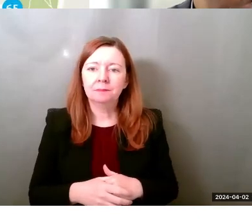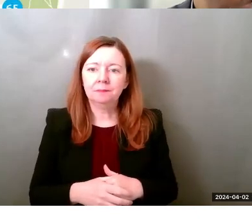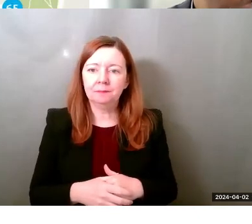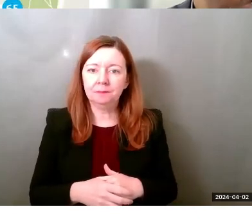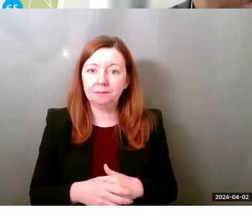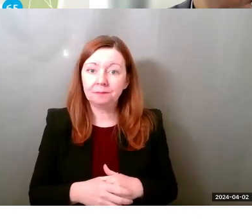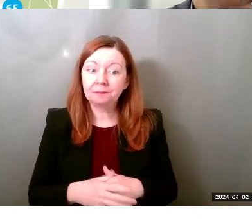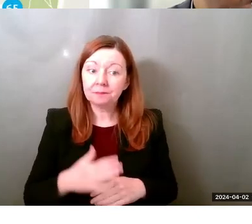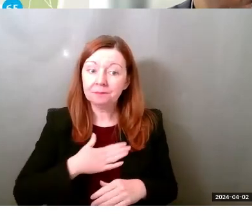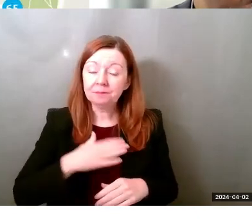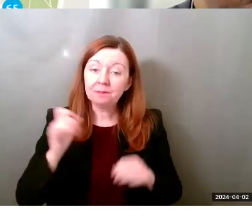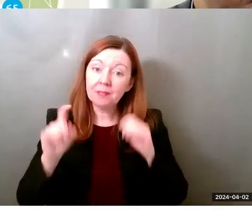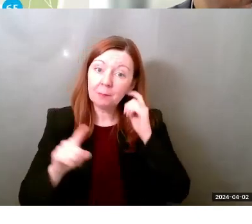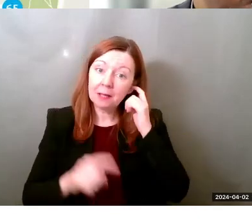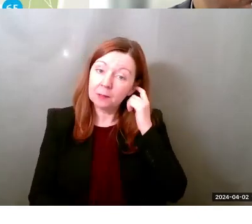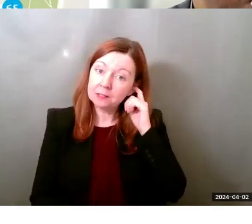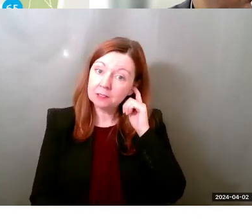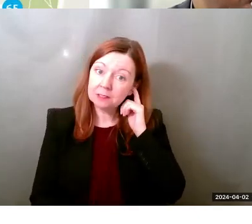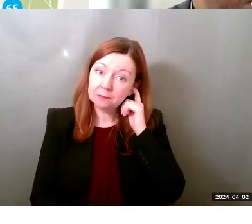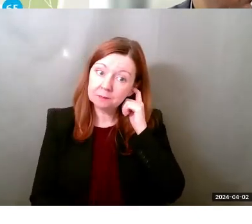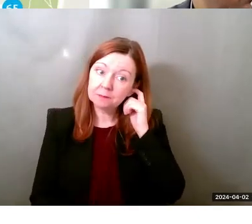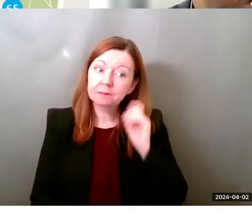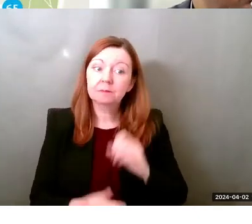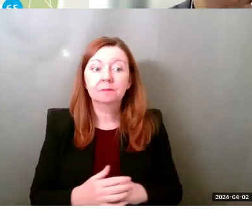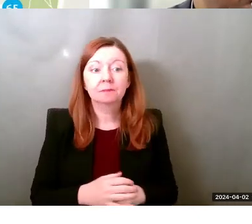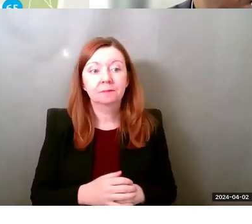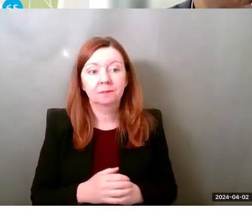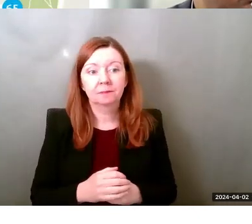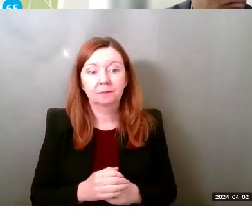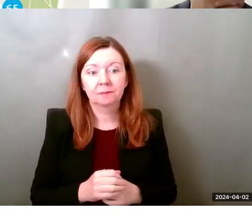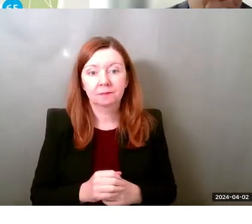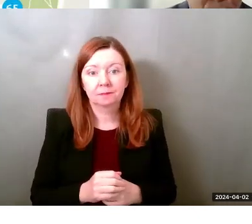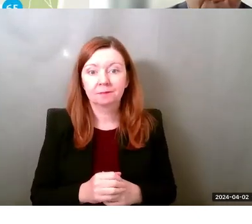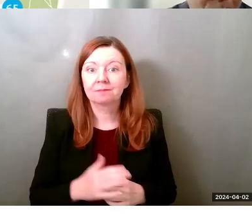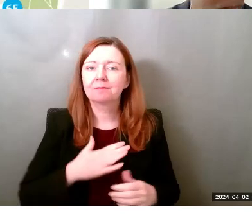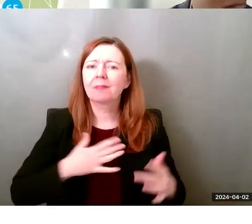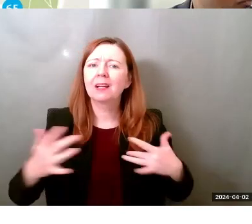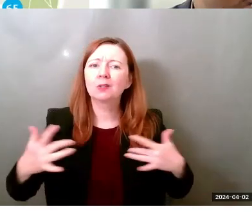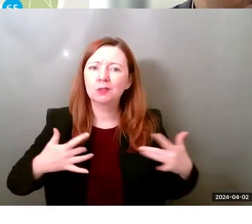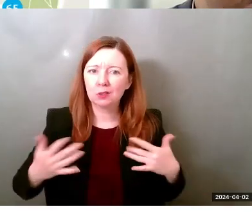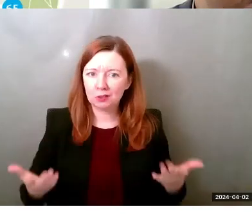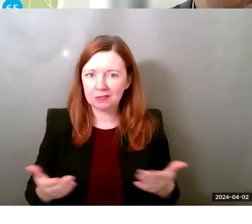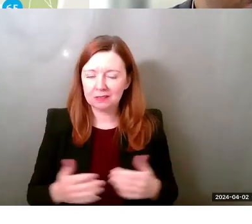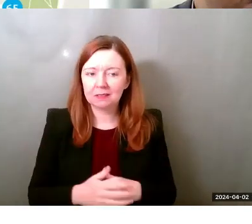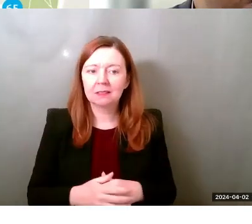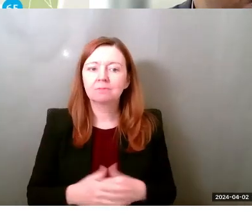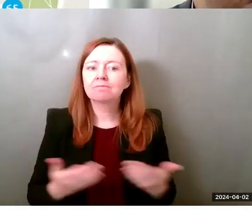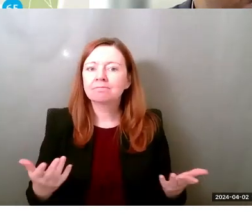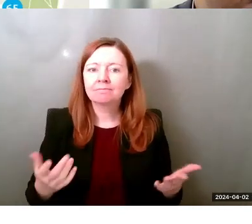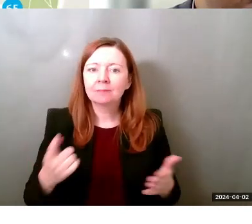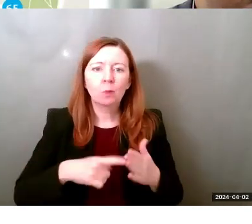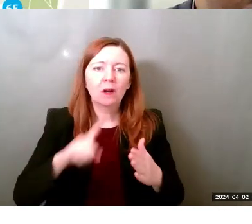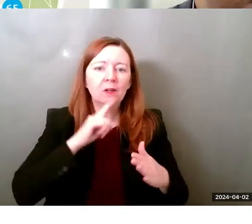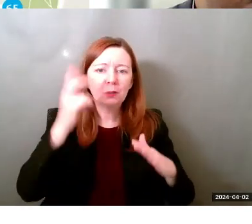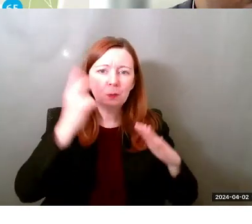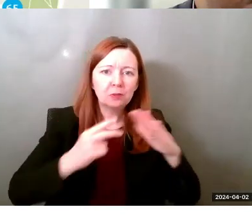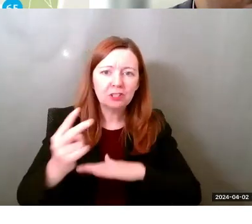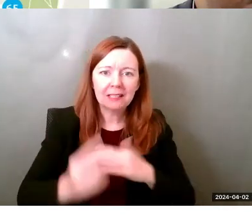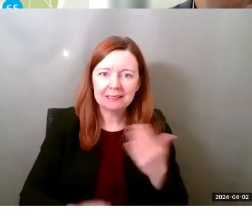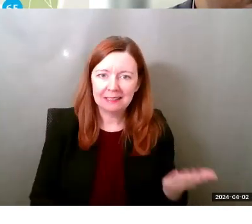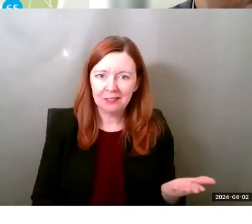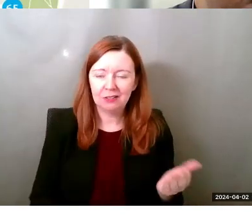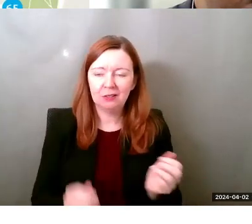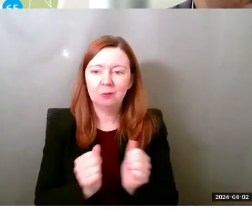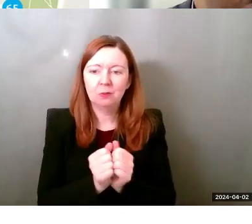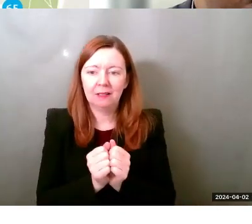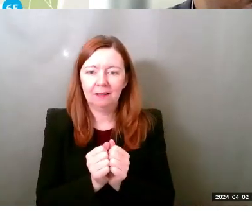my question is really, my concern is what's being projected here with